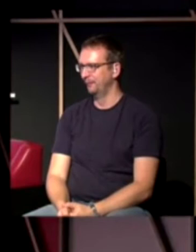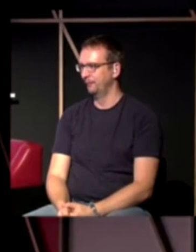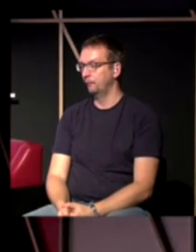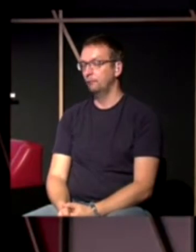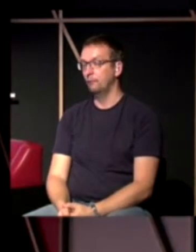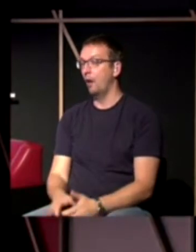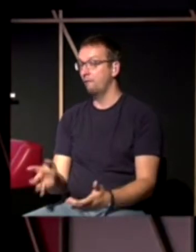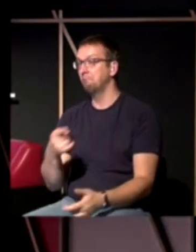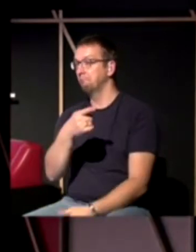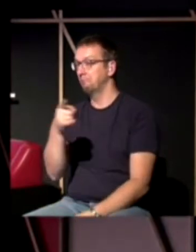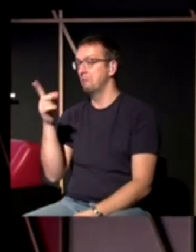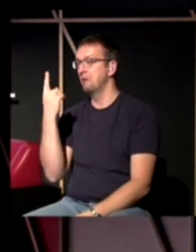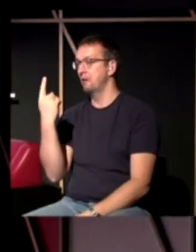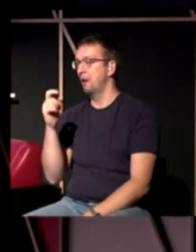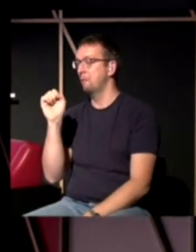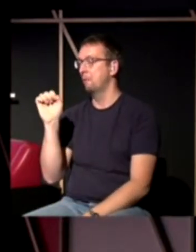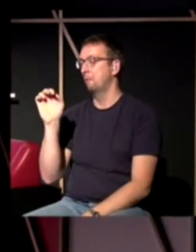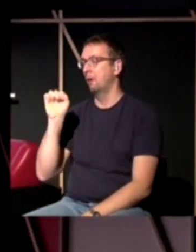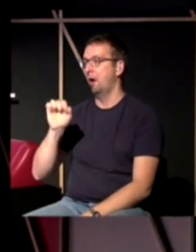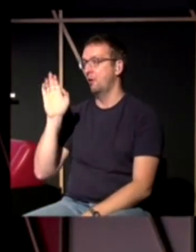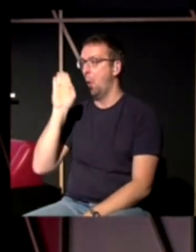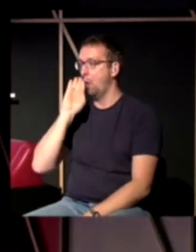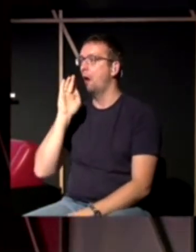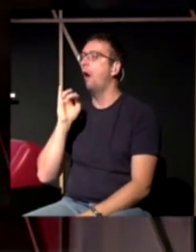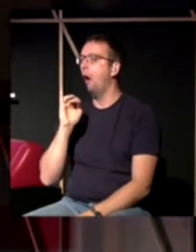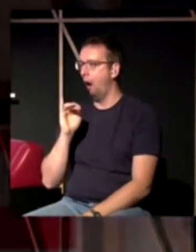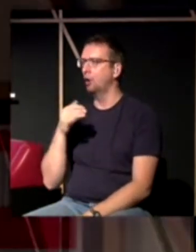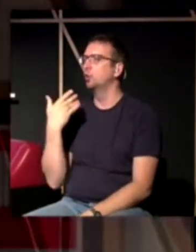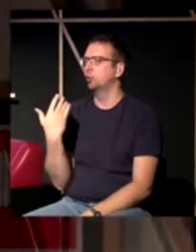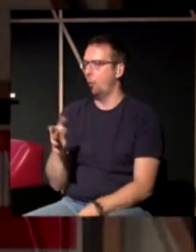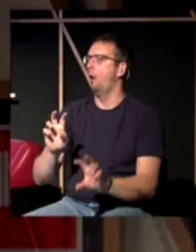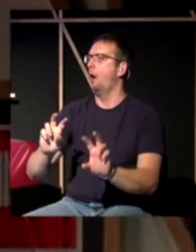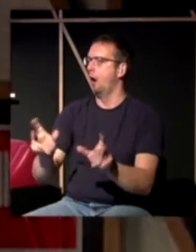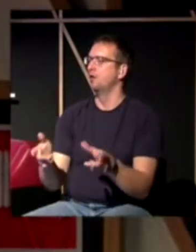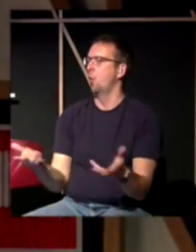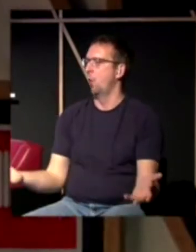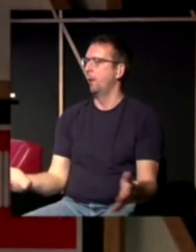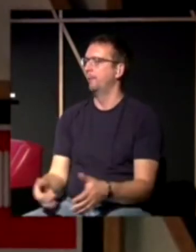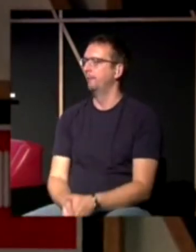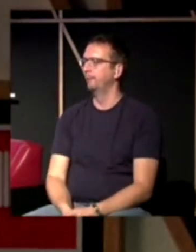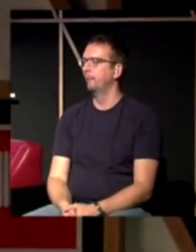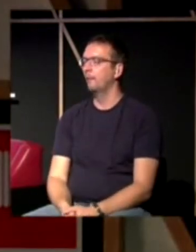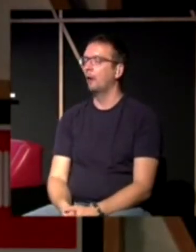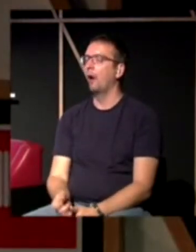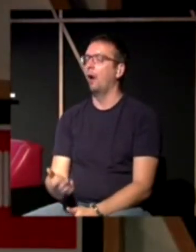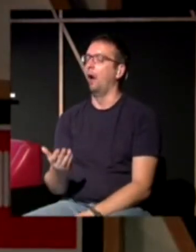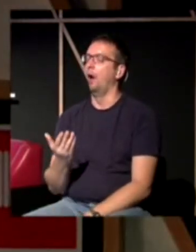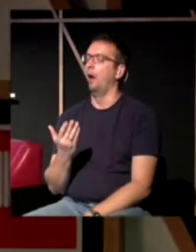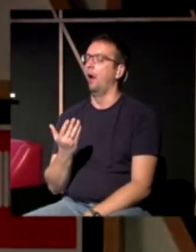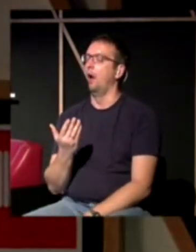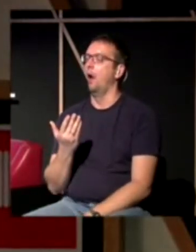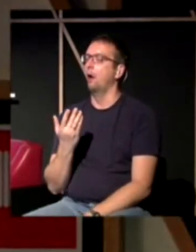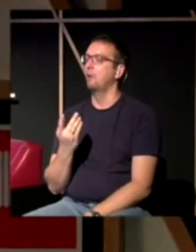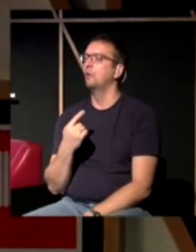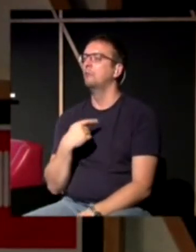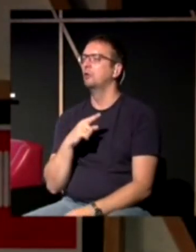TV commentary, radio. The medium that was designed to fill in the blanks. The thing that was designed first. Years ago